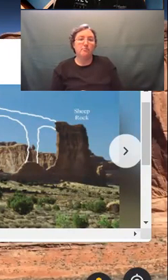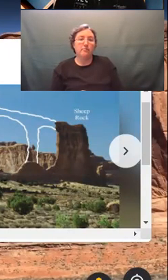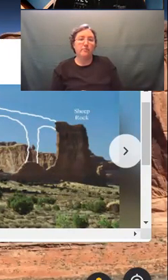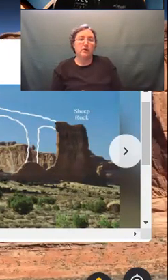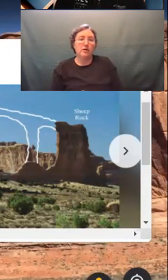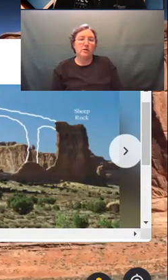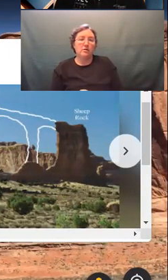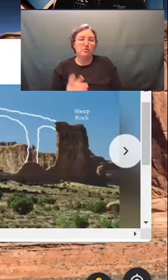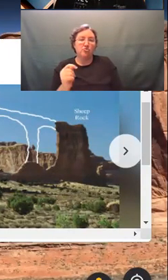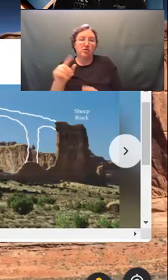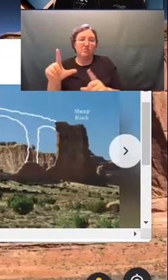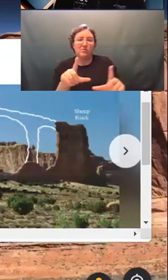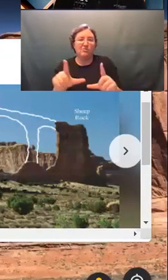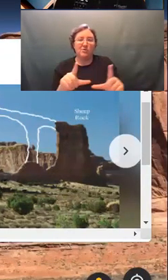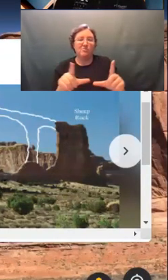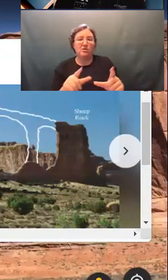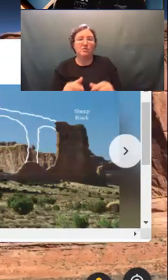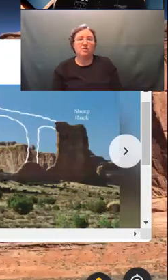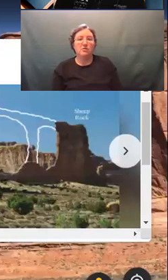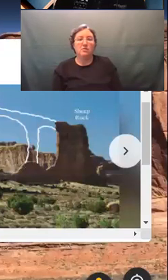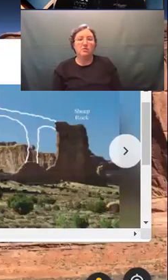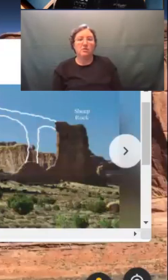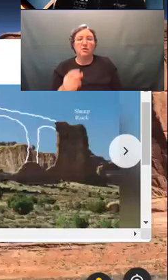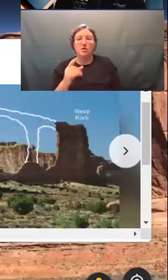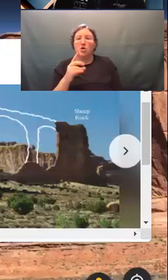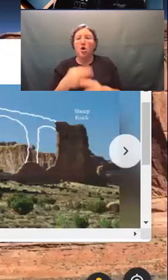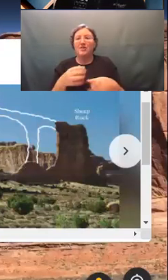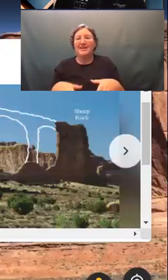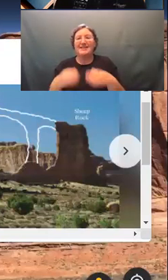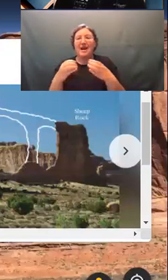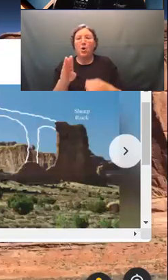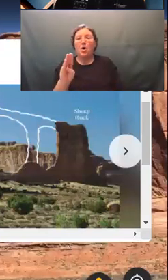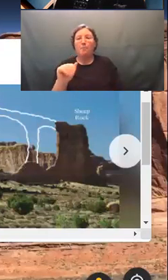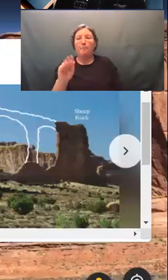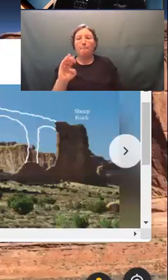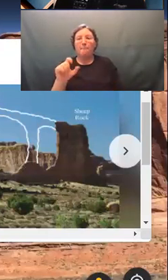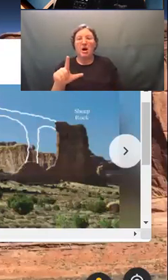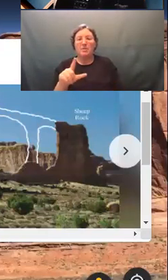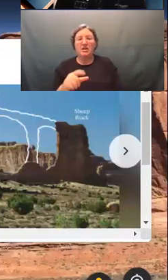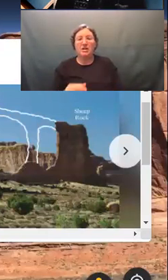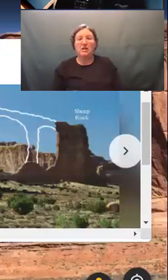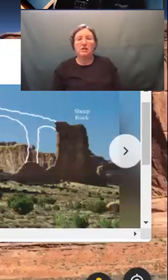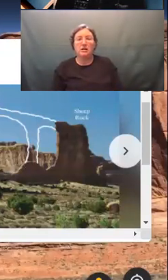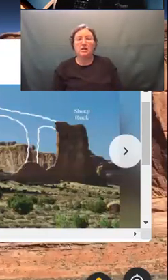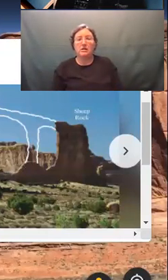to the side here, we have the Tower of Babel. Let me zoom out.